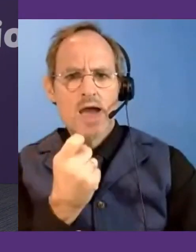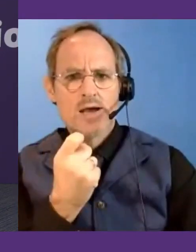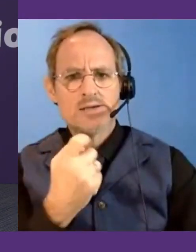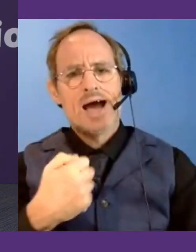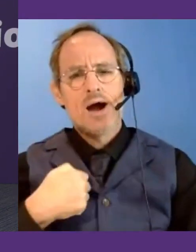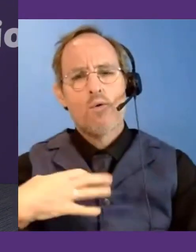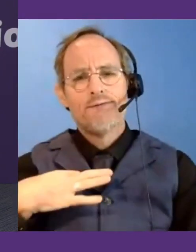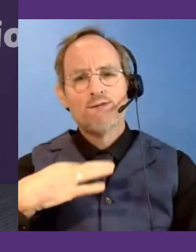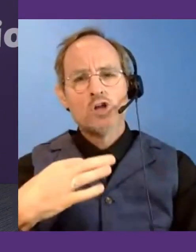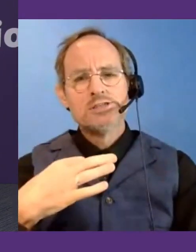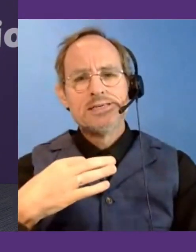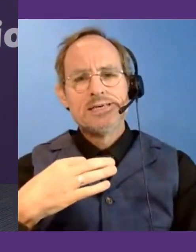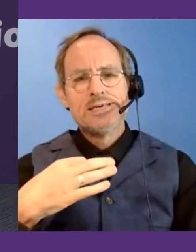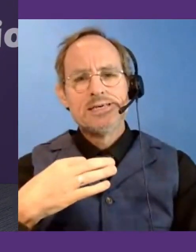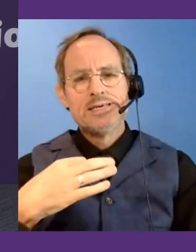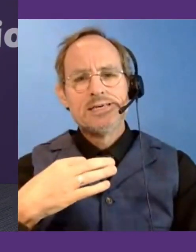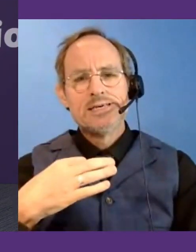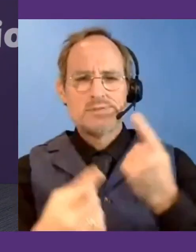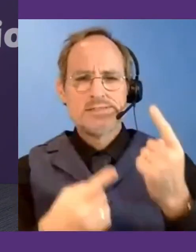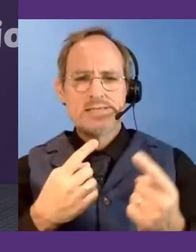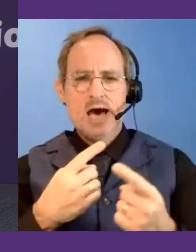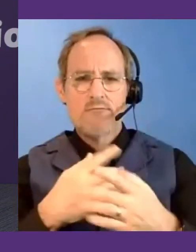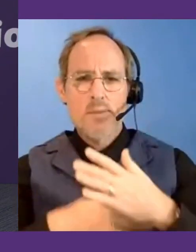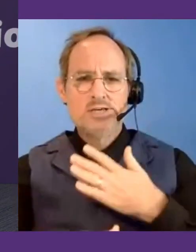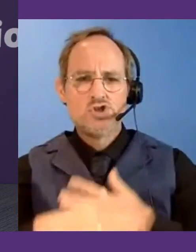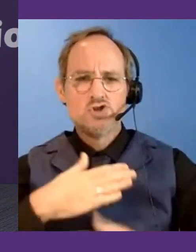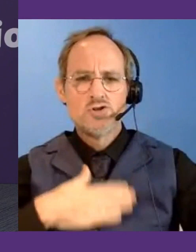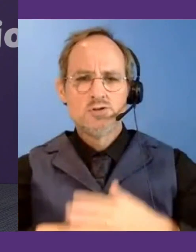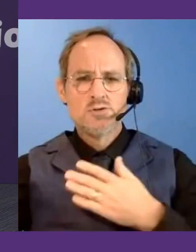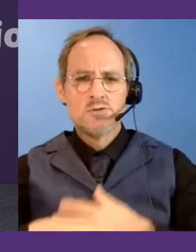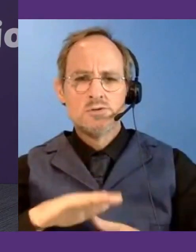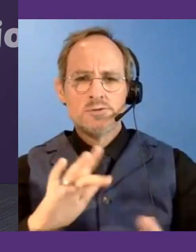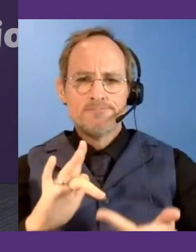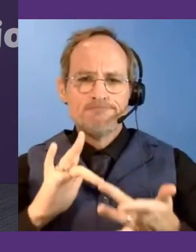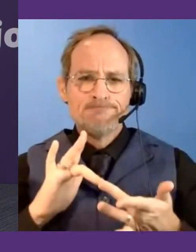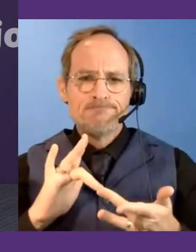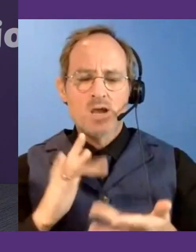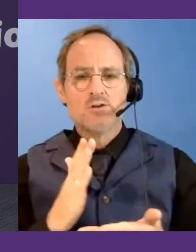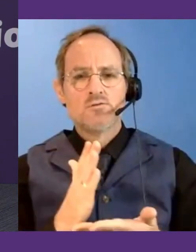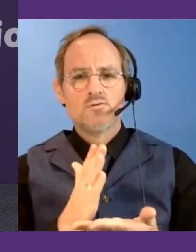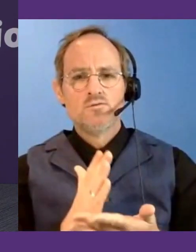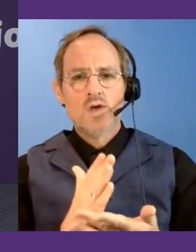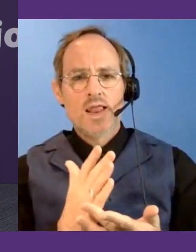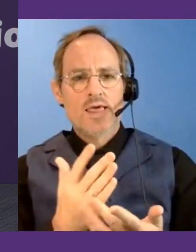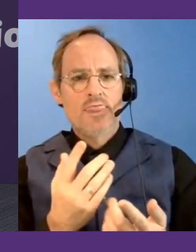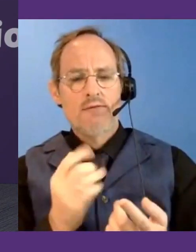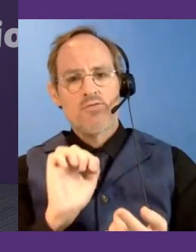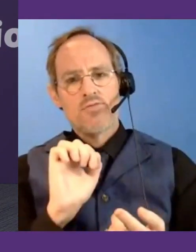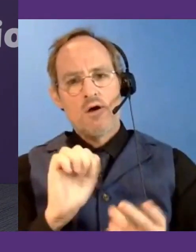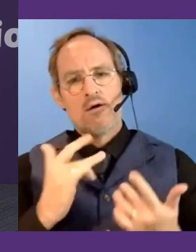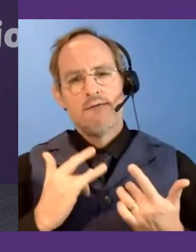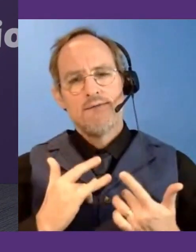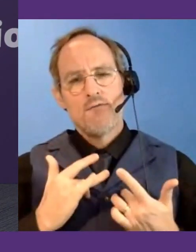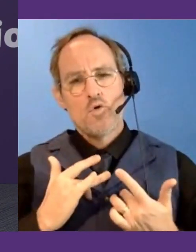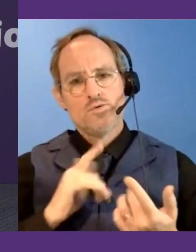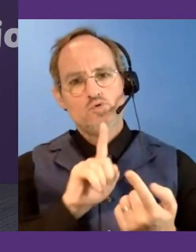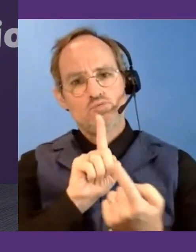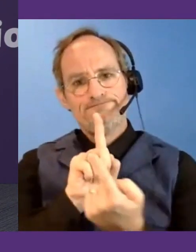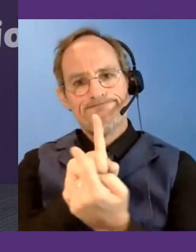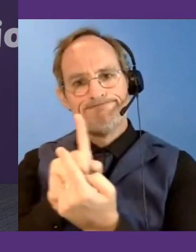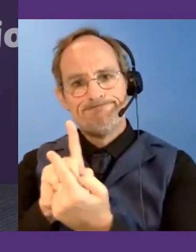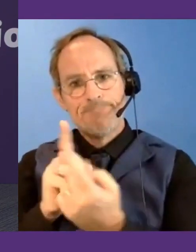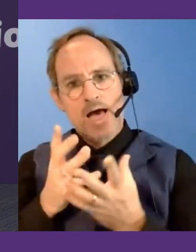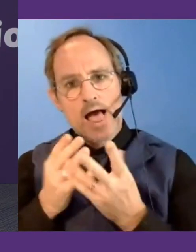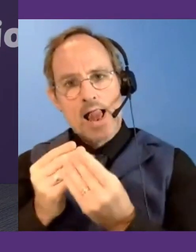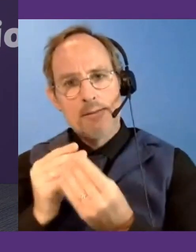they have and the way they very much approach supporting individuals from a perspective of